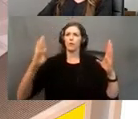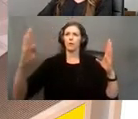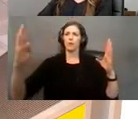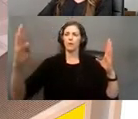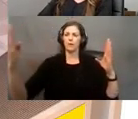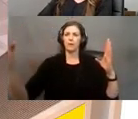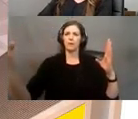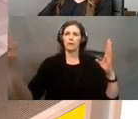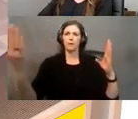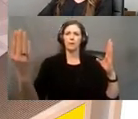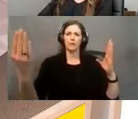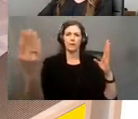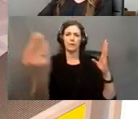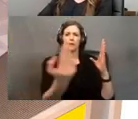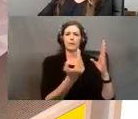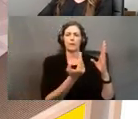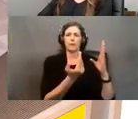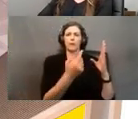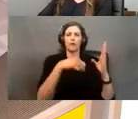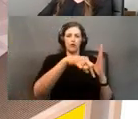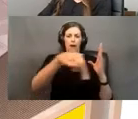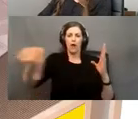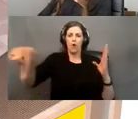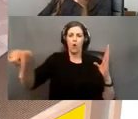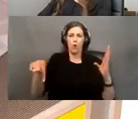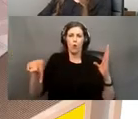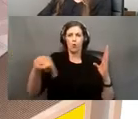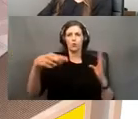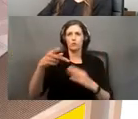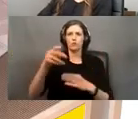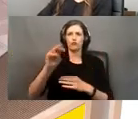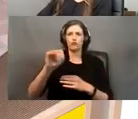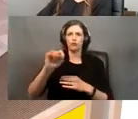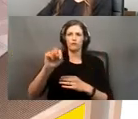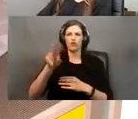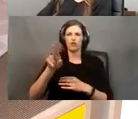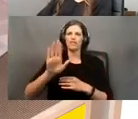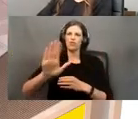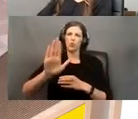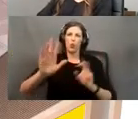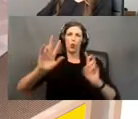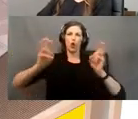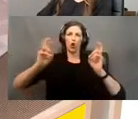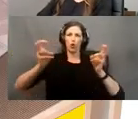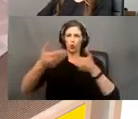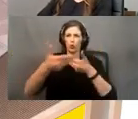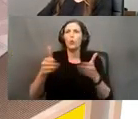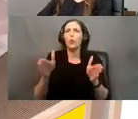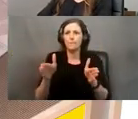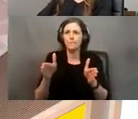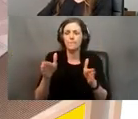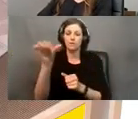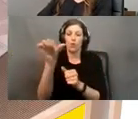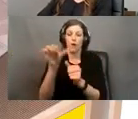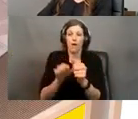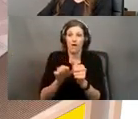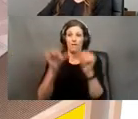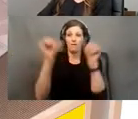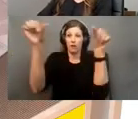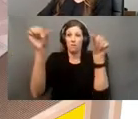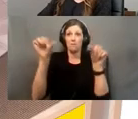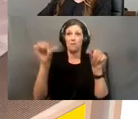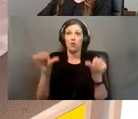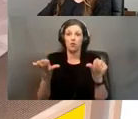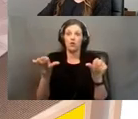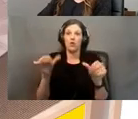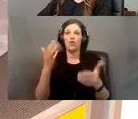poster as essentially being your own room. So every poster that might have been